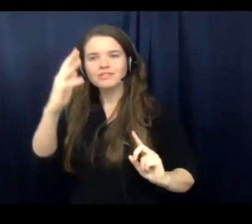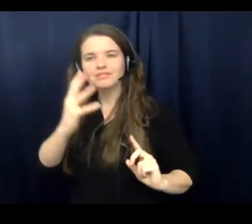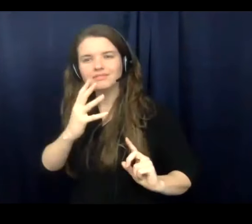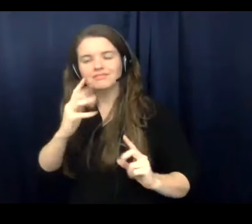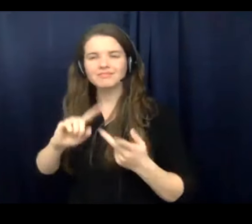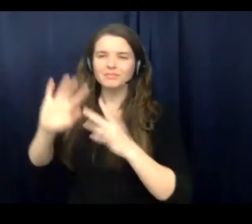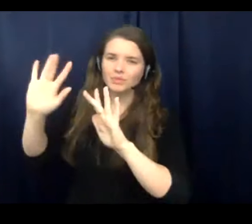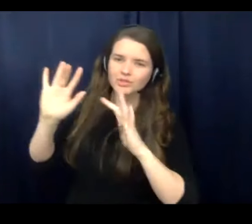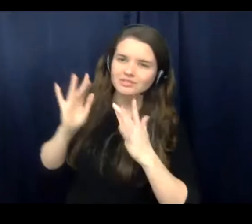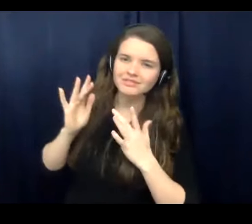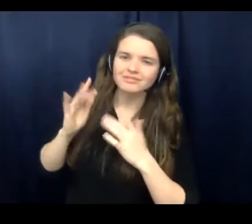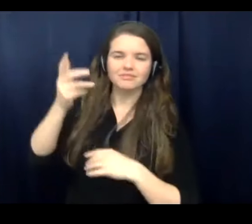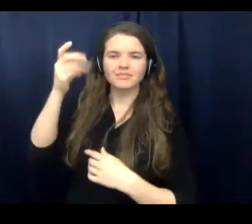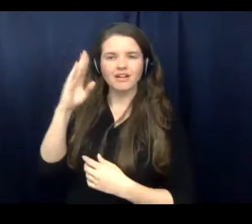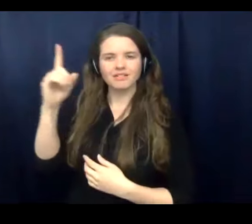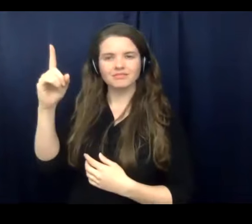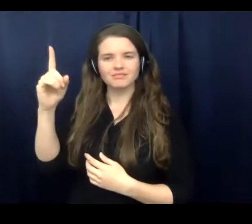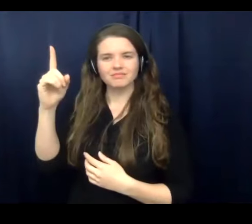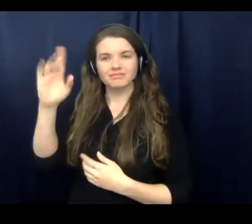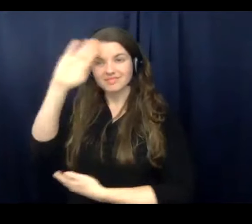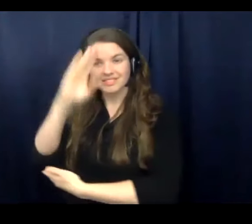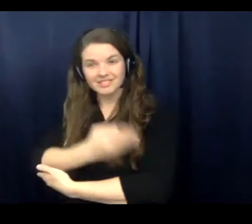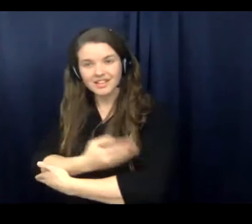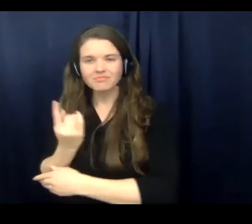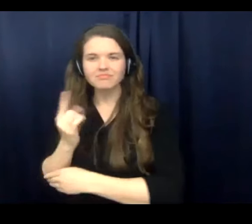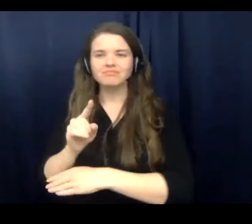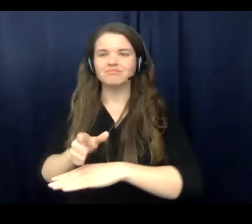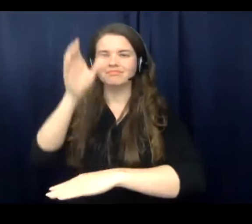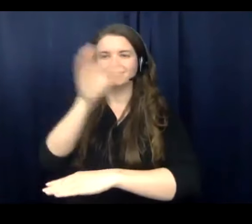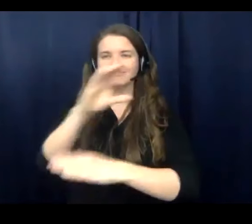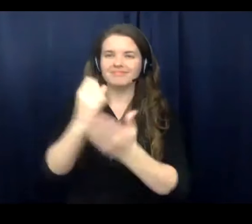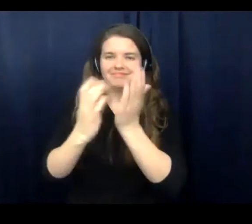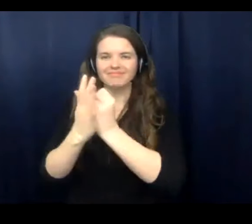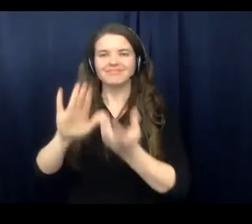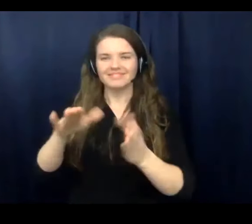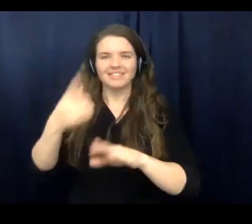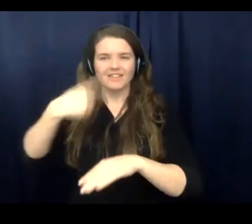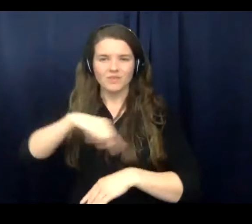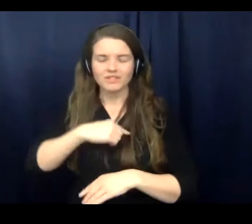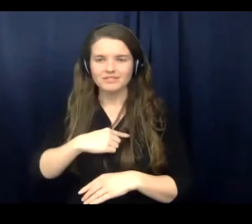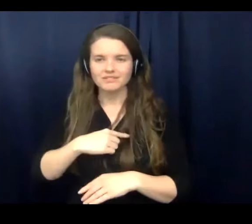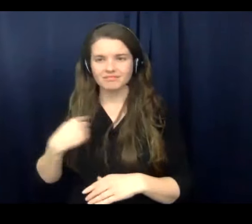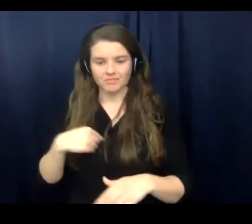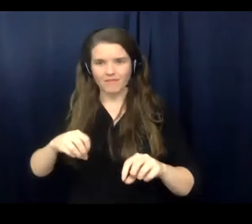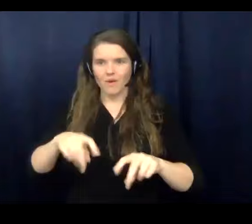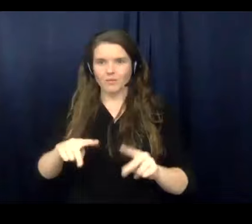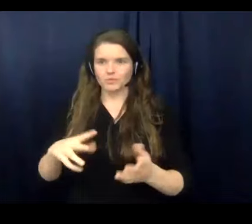God who had his son die on the cross for us so that we would have this opportunity to have a relationship with